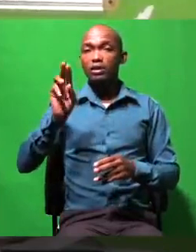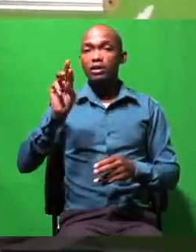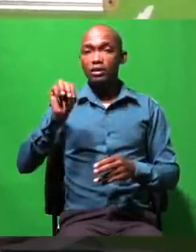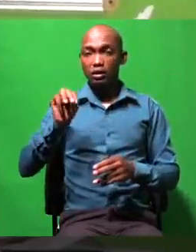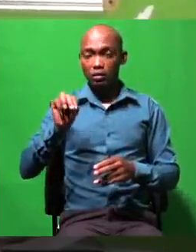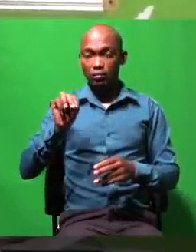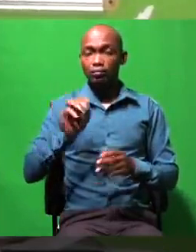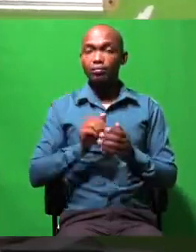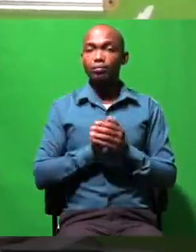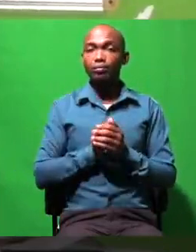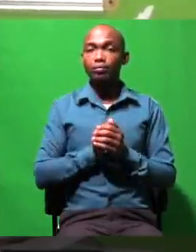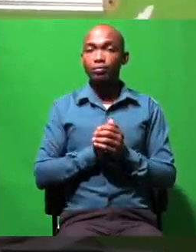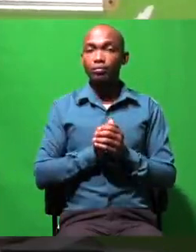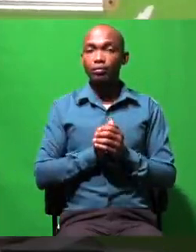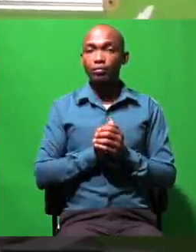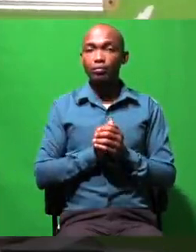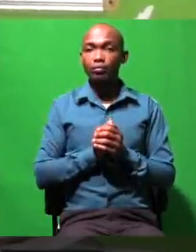have solid,